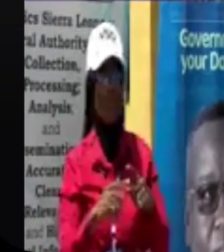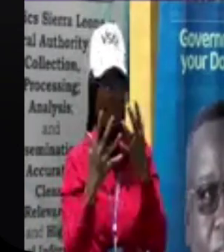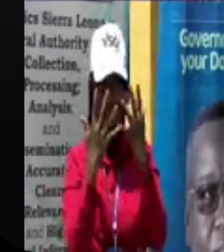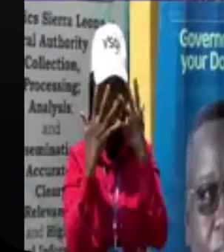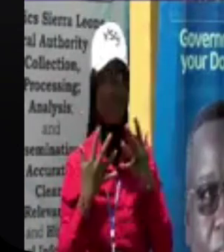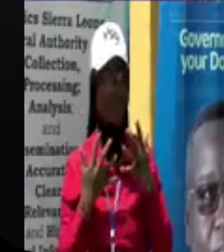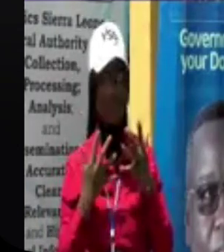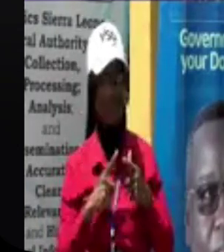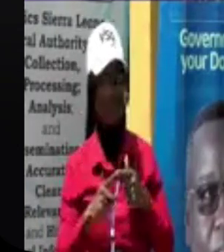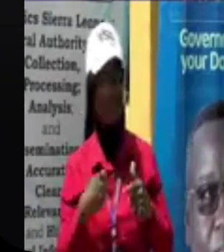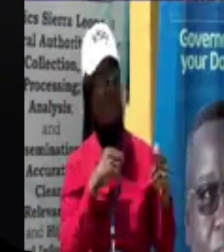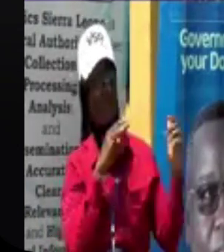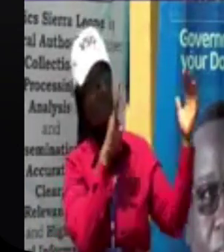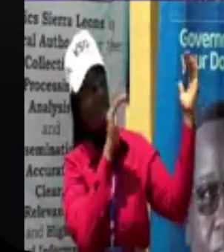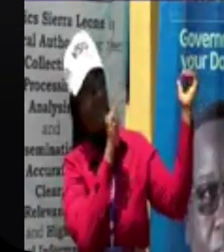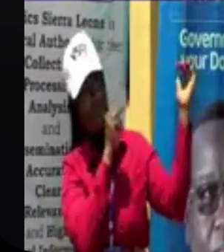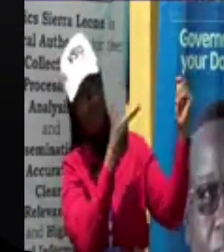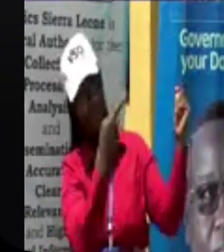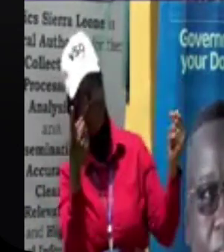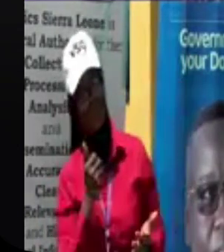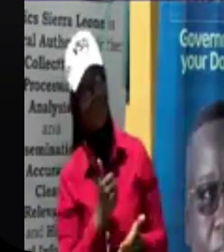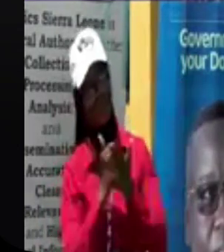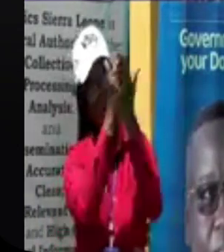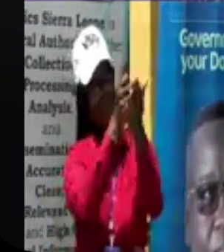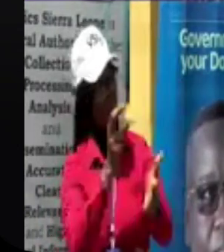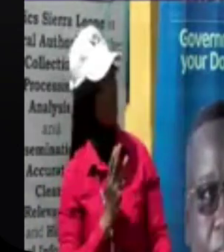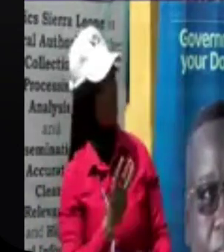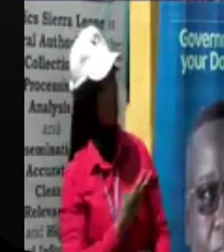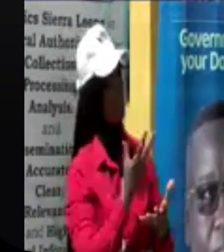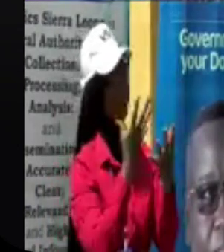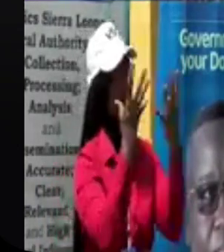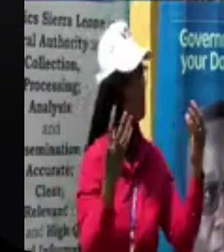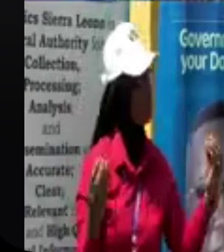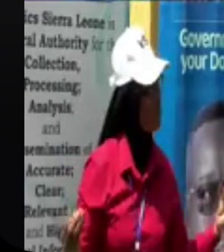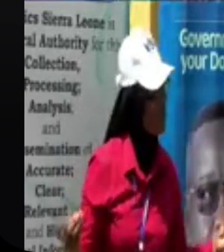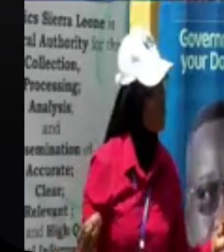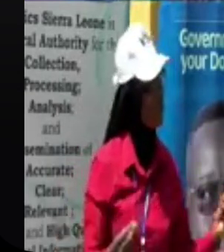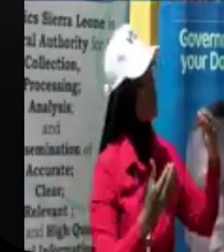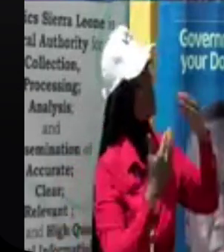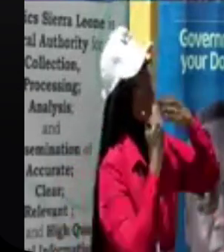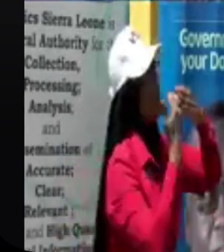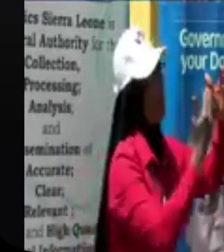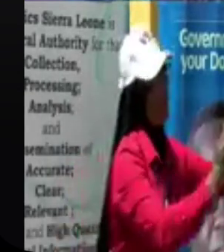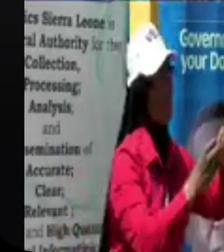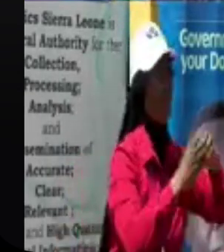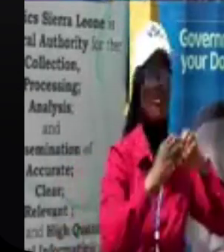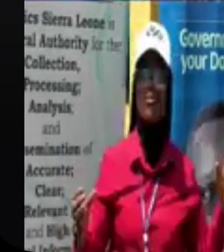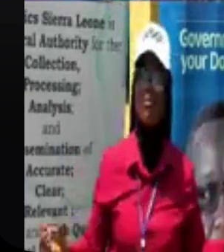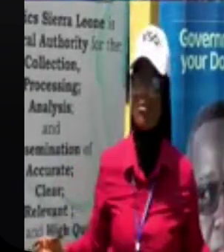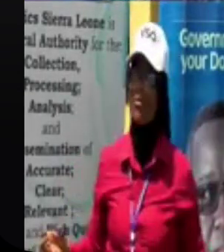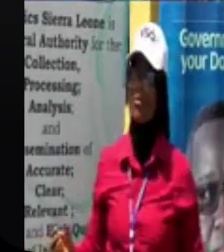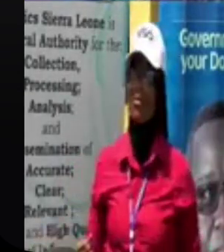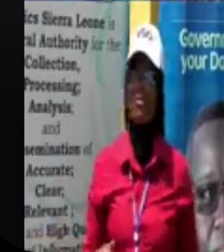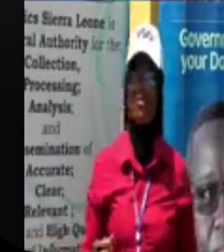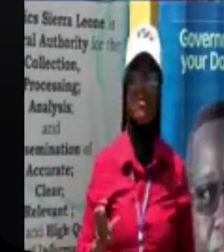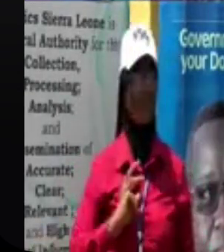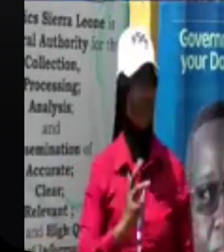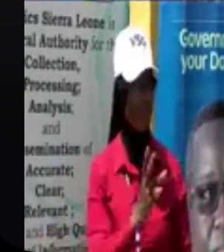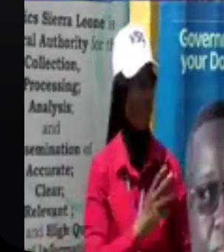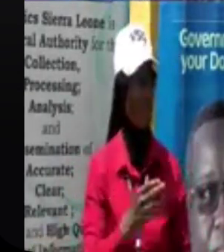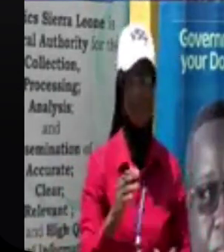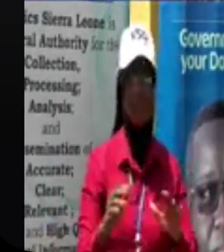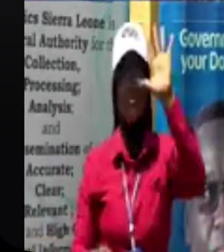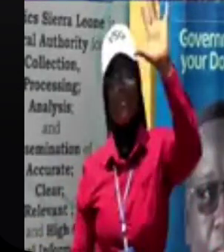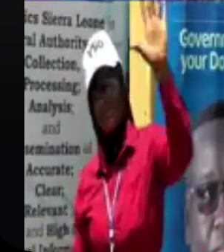frustrating. So I hope I will help me for solve the problem. Thank you so much, Mr. Minister. We get 5